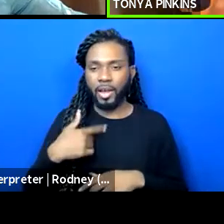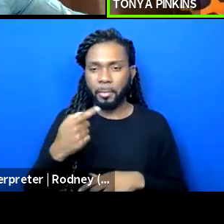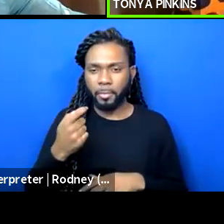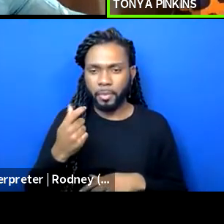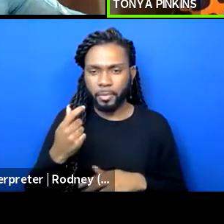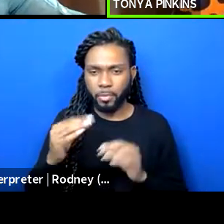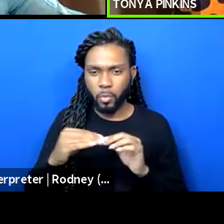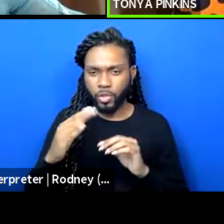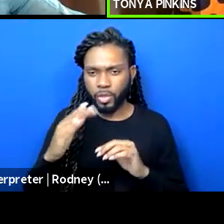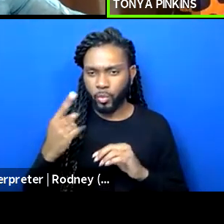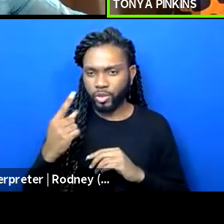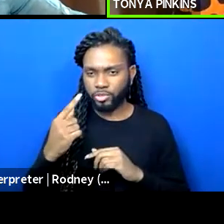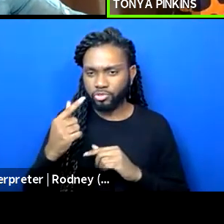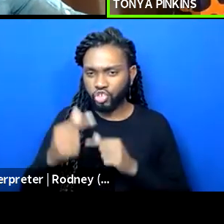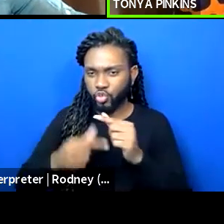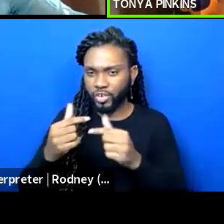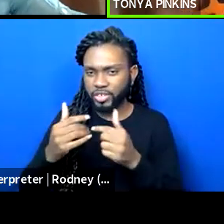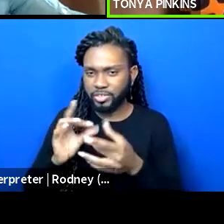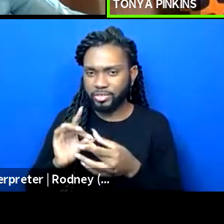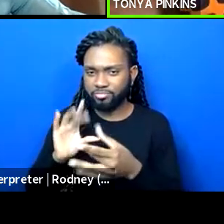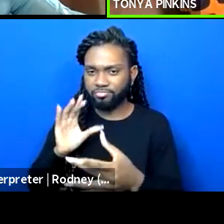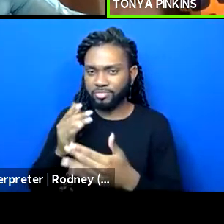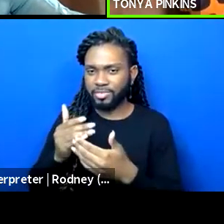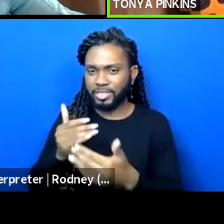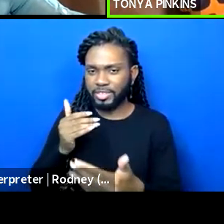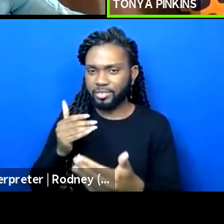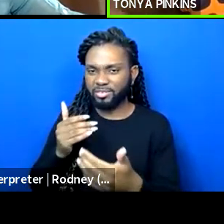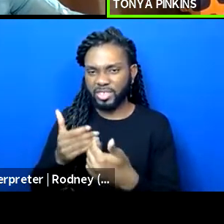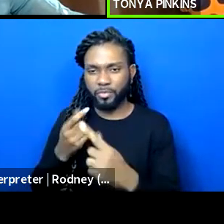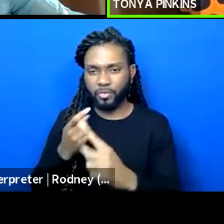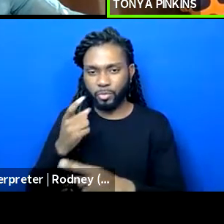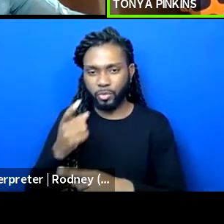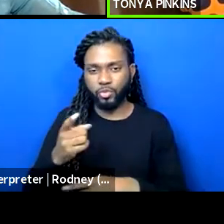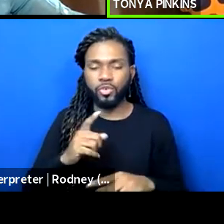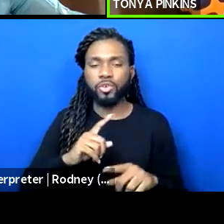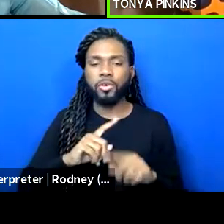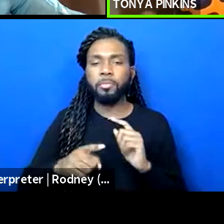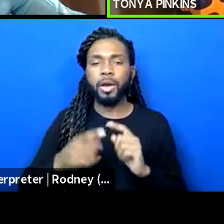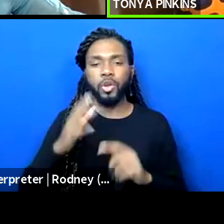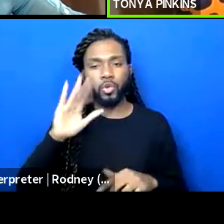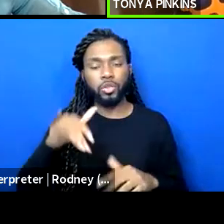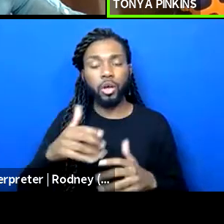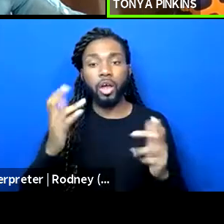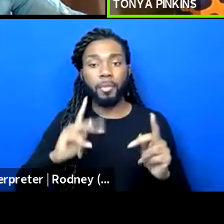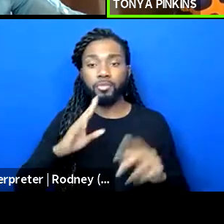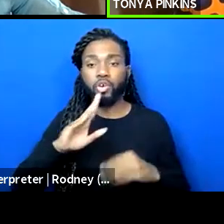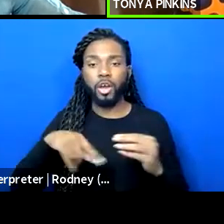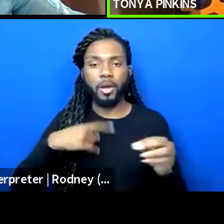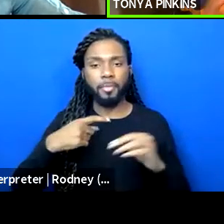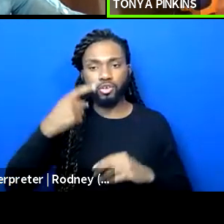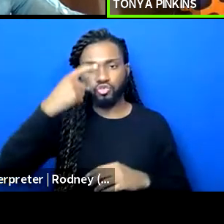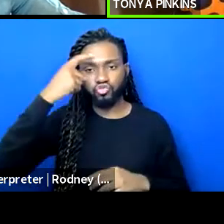ladies. And there's a lot of talk now about trauma porn and we don't want to see trauma porn. And as Monica has